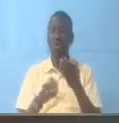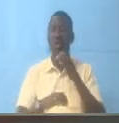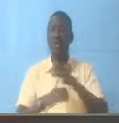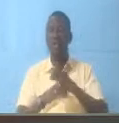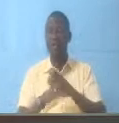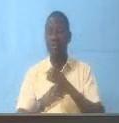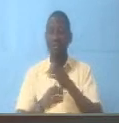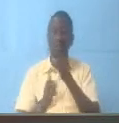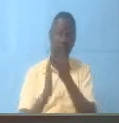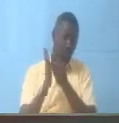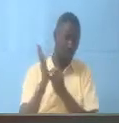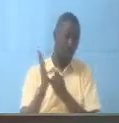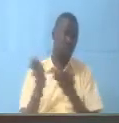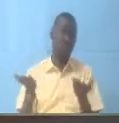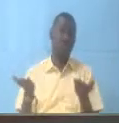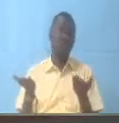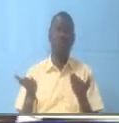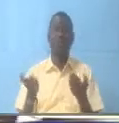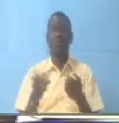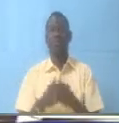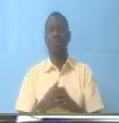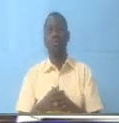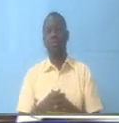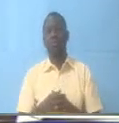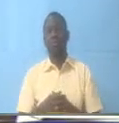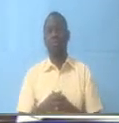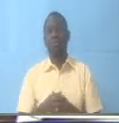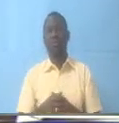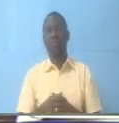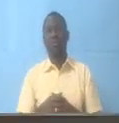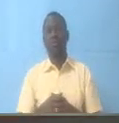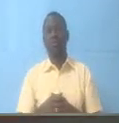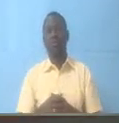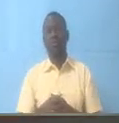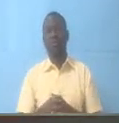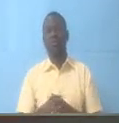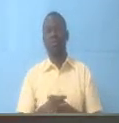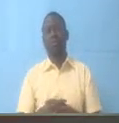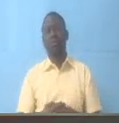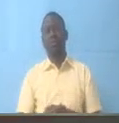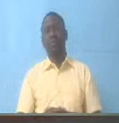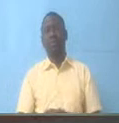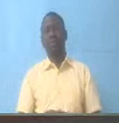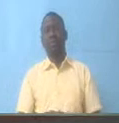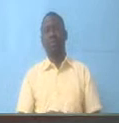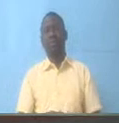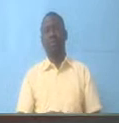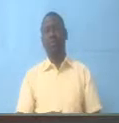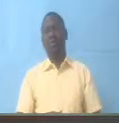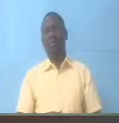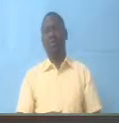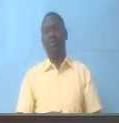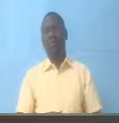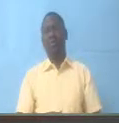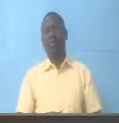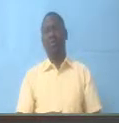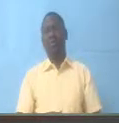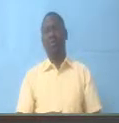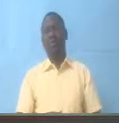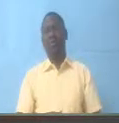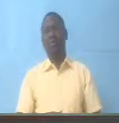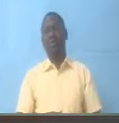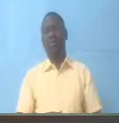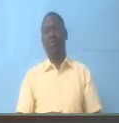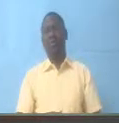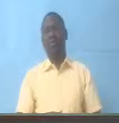Buñ ne ca kaw loolu day mun naa nekk président bi mun naa nekk kii si topp di vice président bi mun naa nekk tamit ministre bi saytu